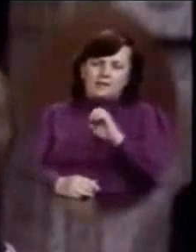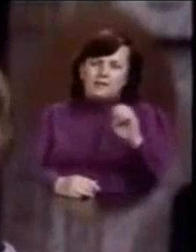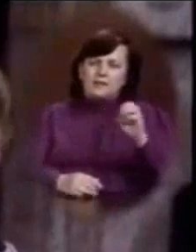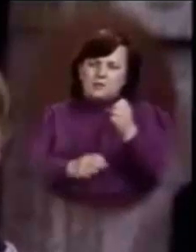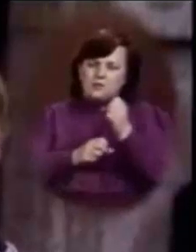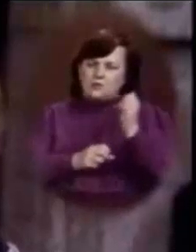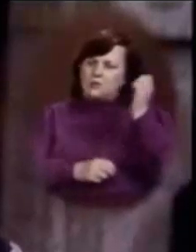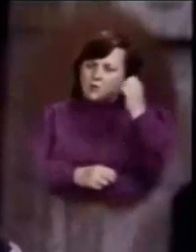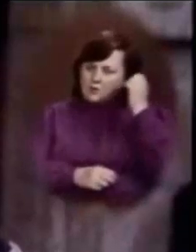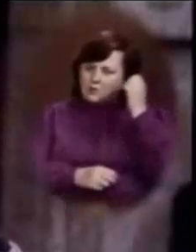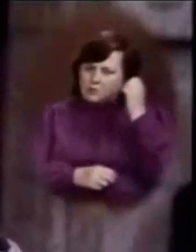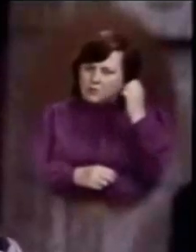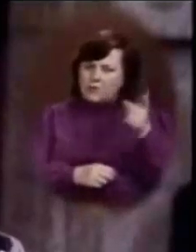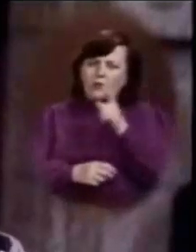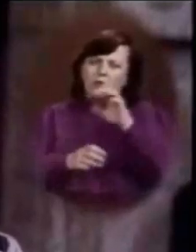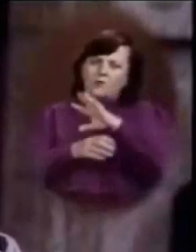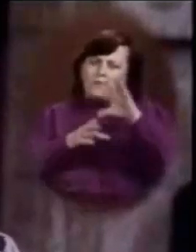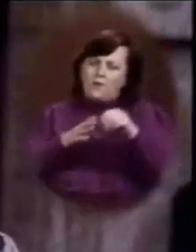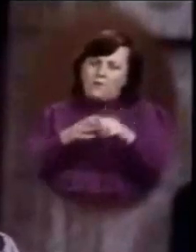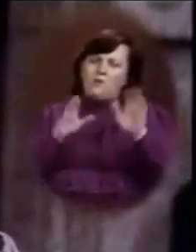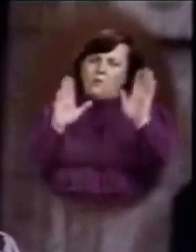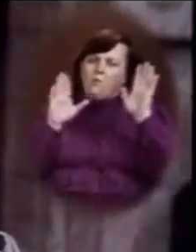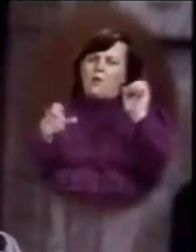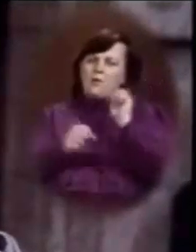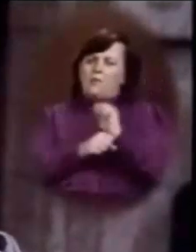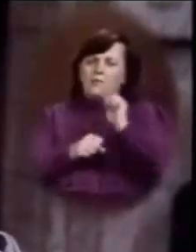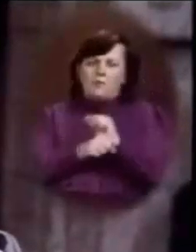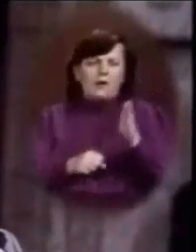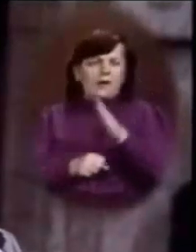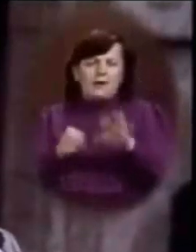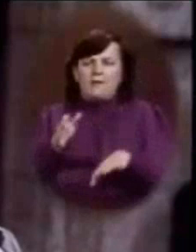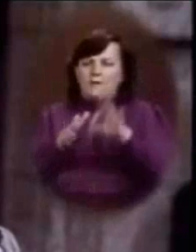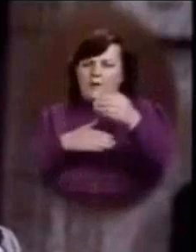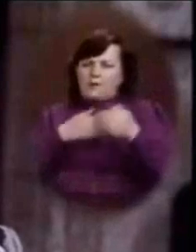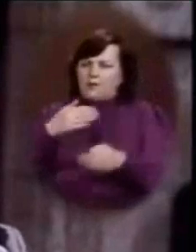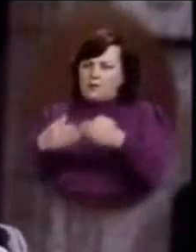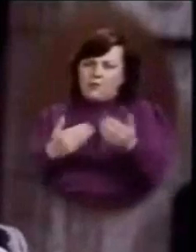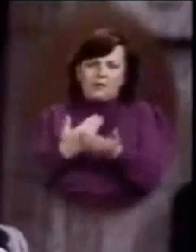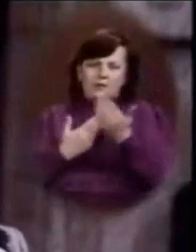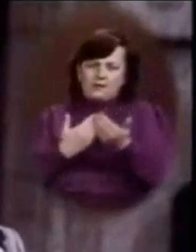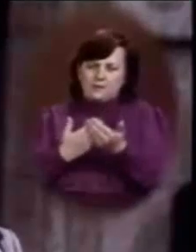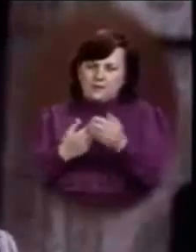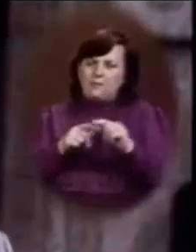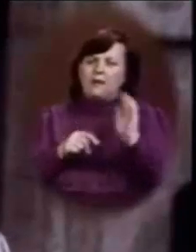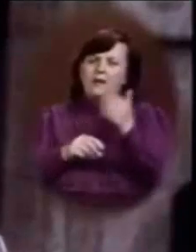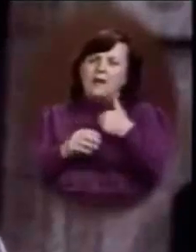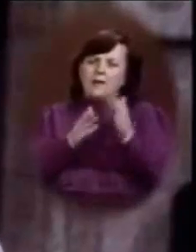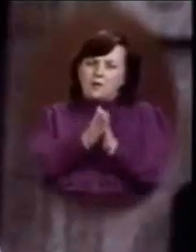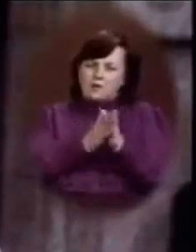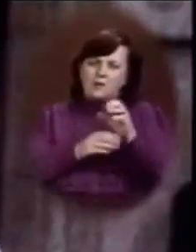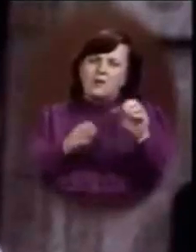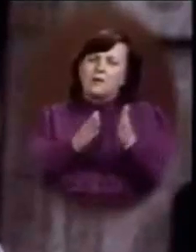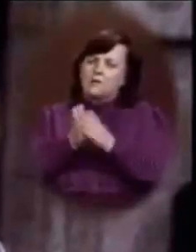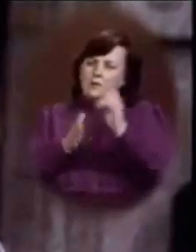who engage in great endeavors never find the going easy. But it is in our interests, as well as those of the